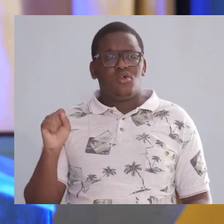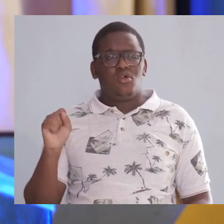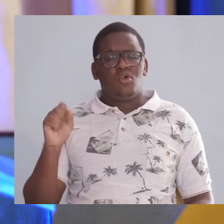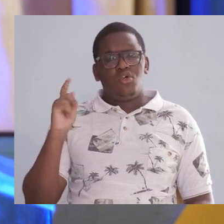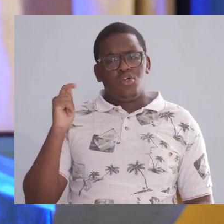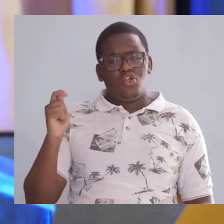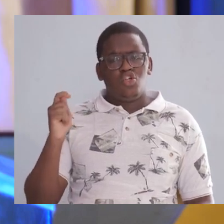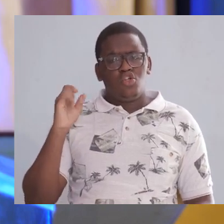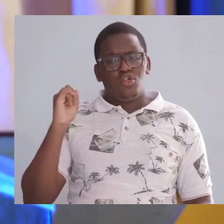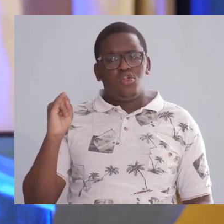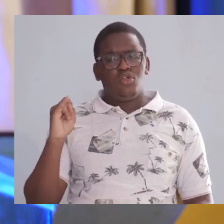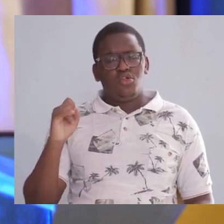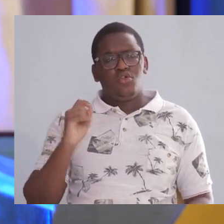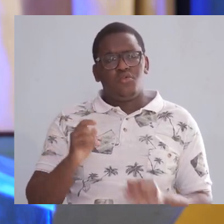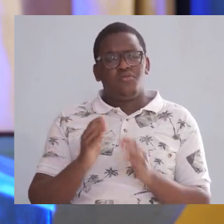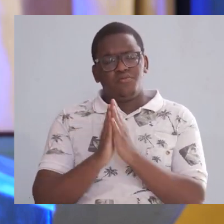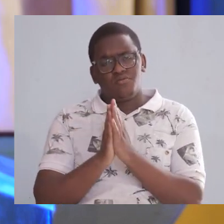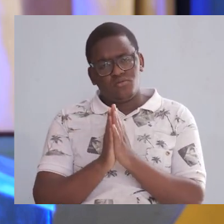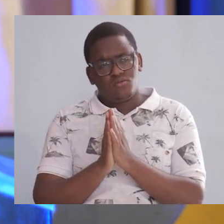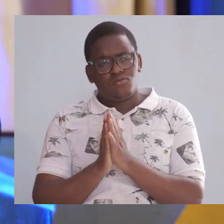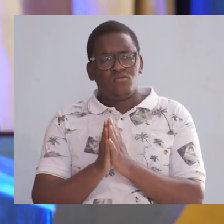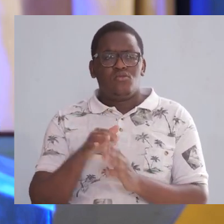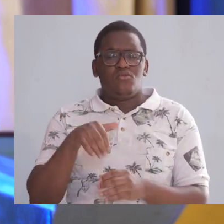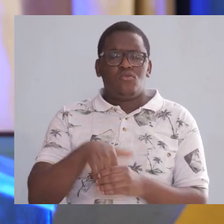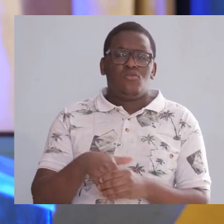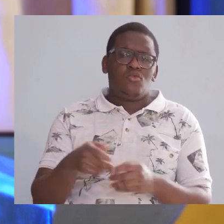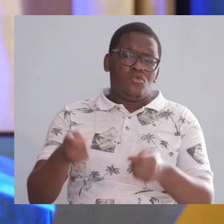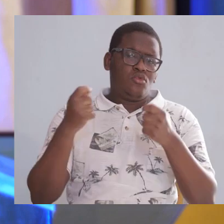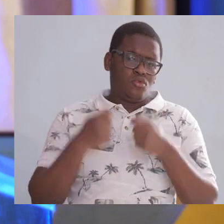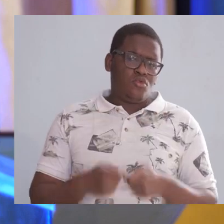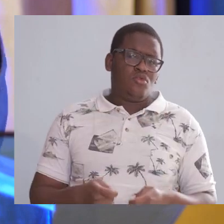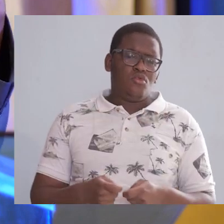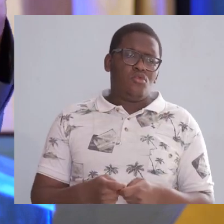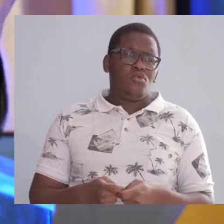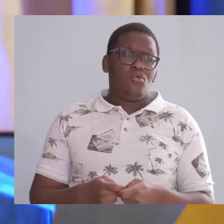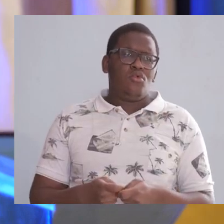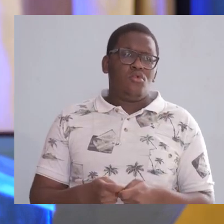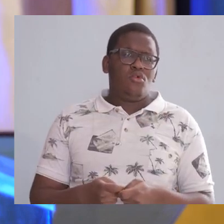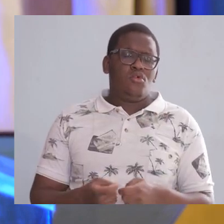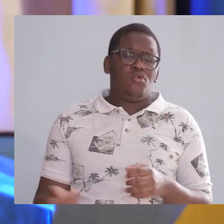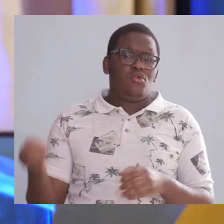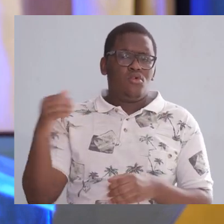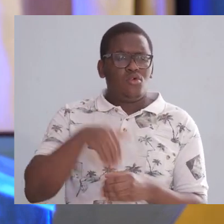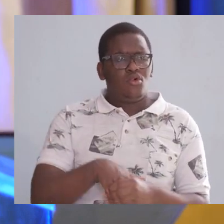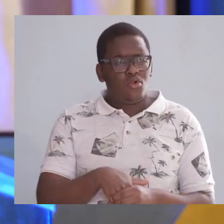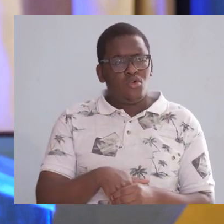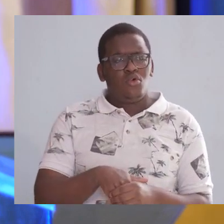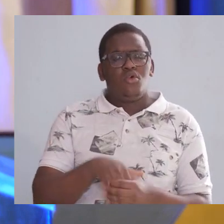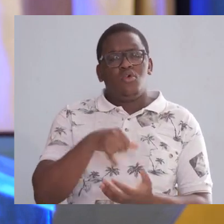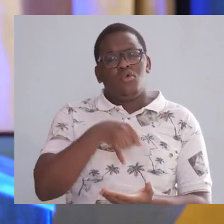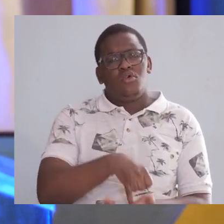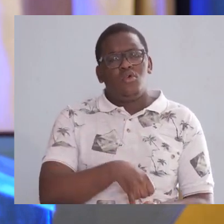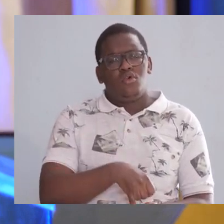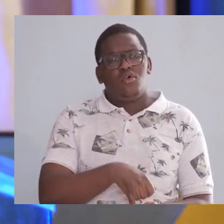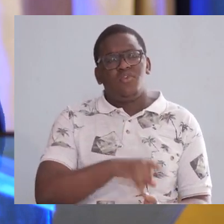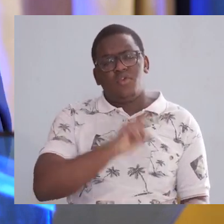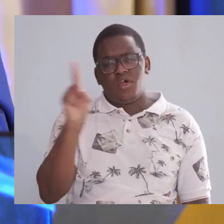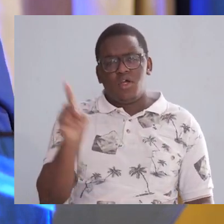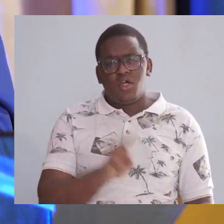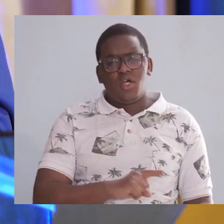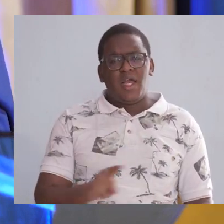stolen something, you need to restore it. And a classical example is that of Zacchaeus in the